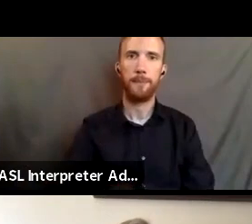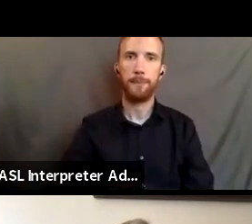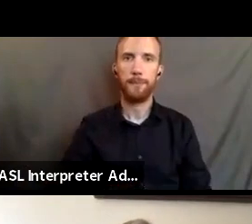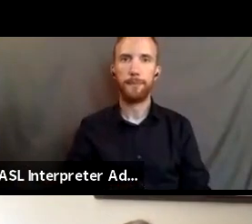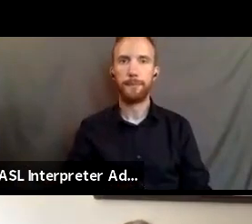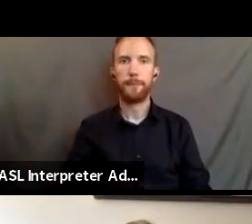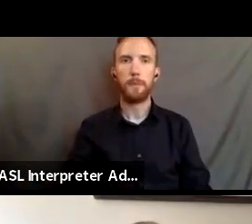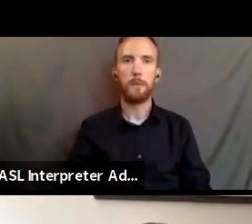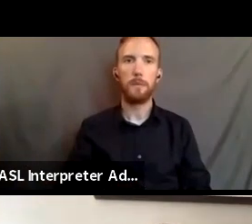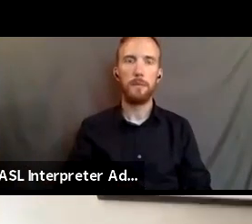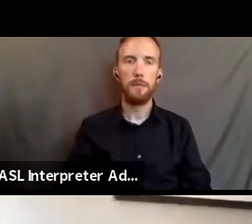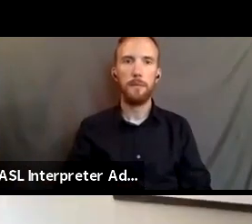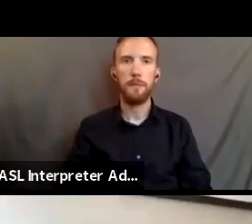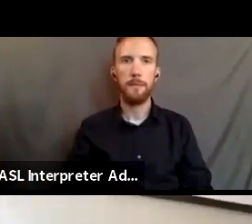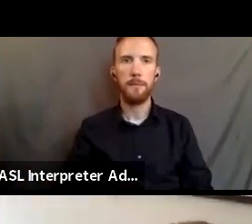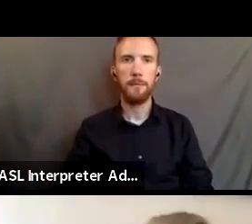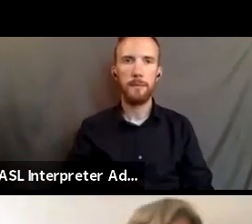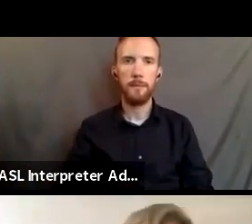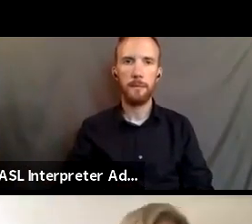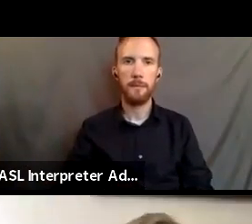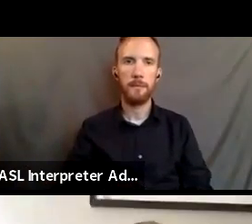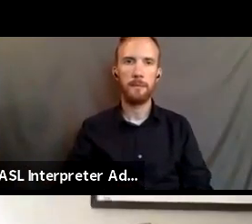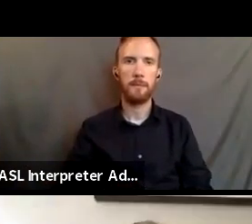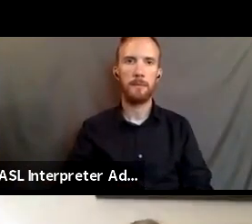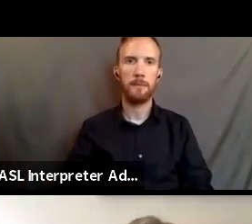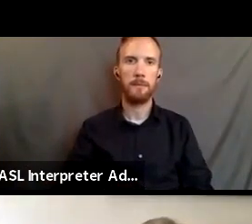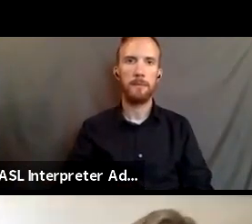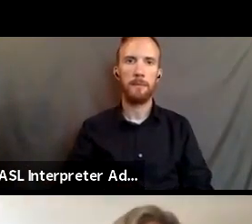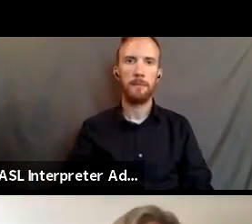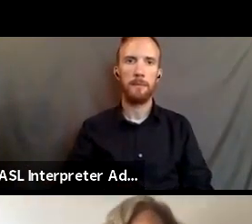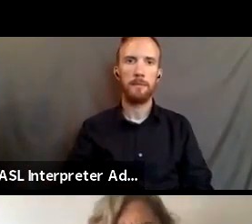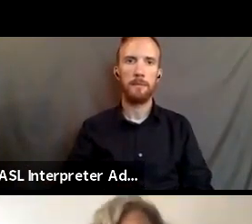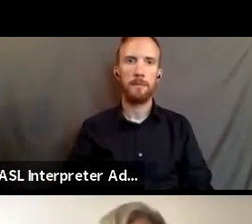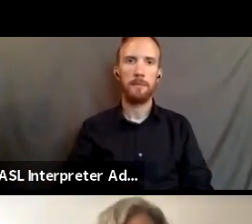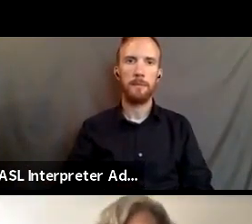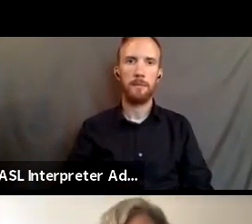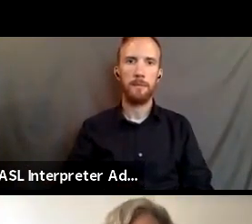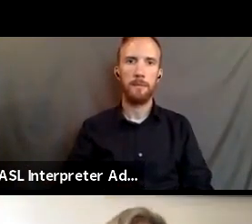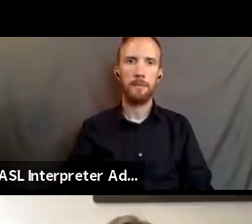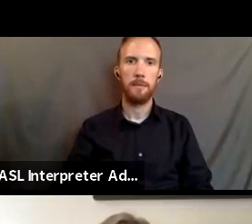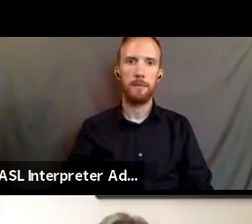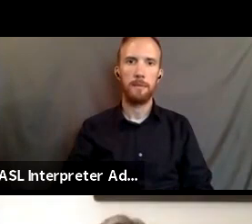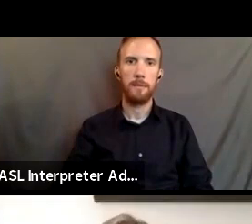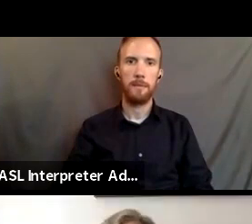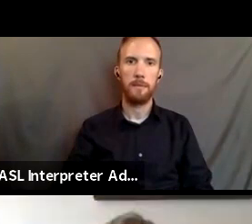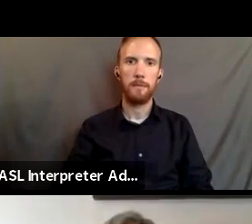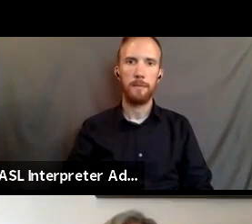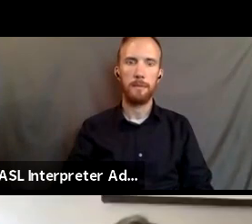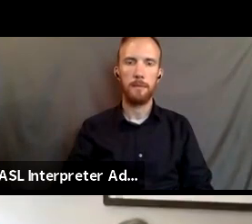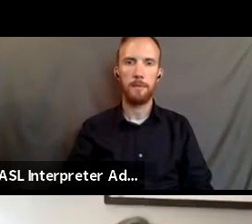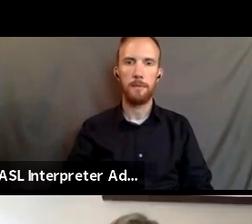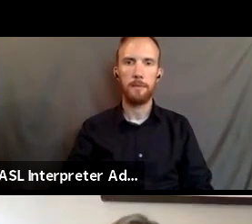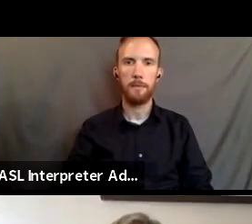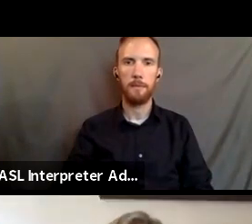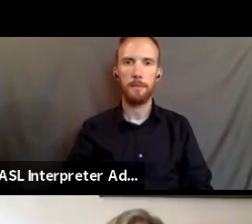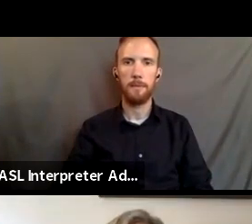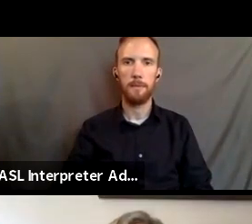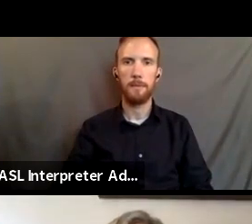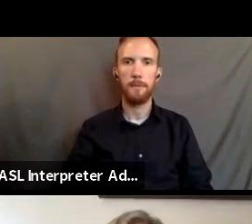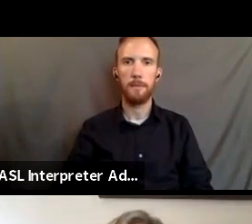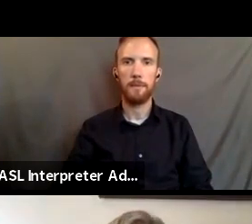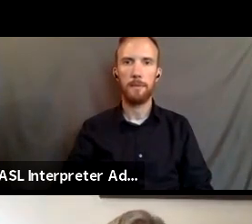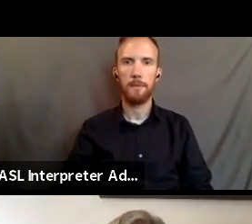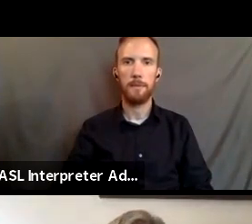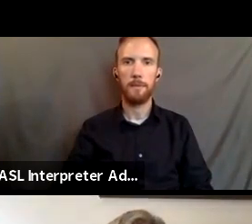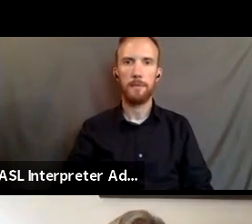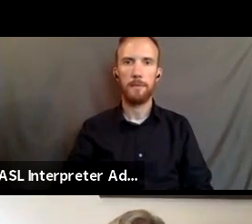you not just find it in your hearts but look in the logic and make the right decision on this thank you very much thank you alderman mr